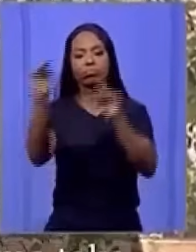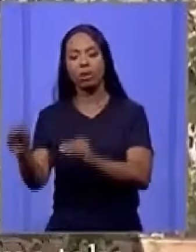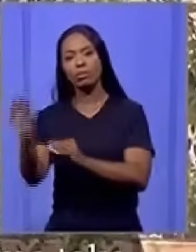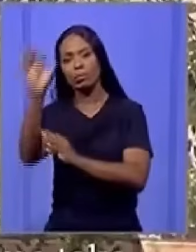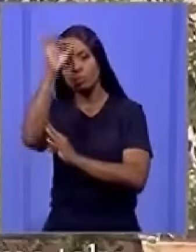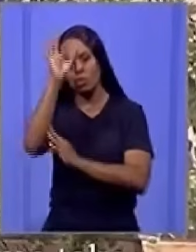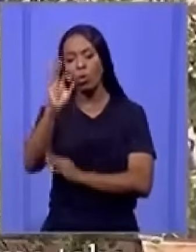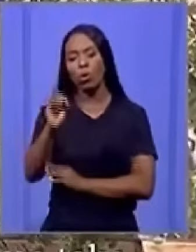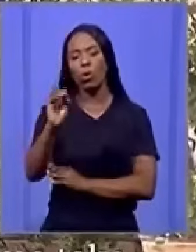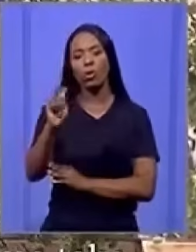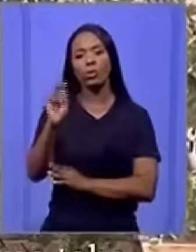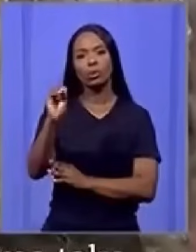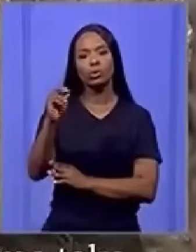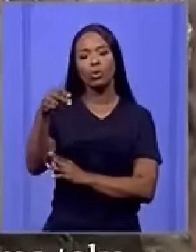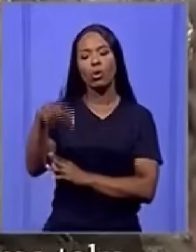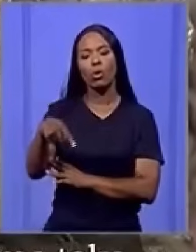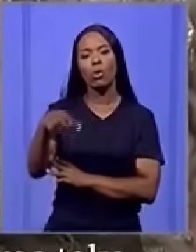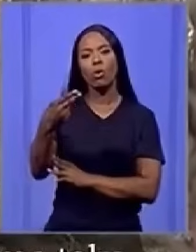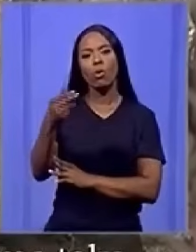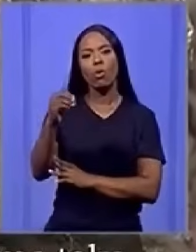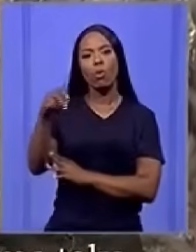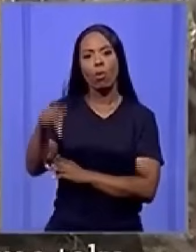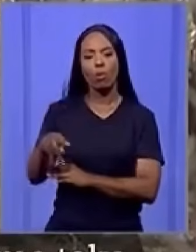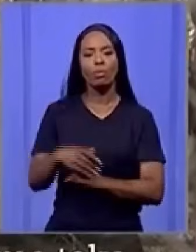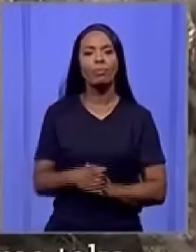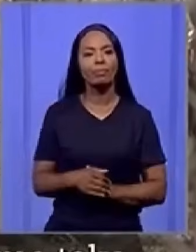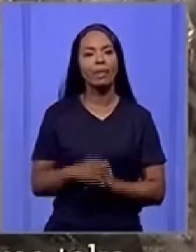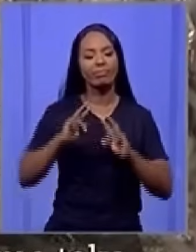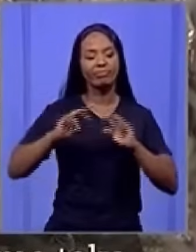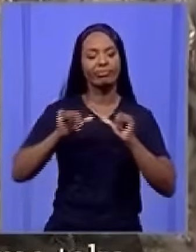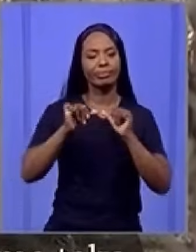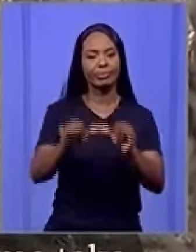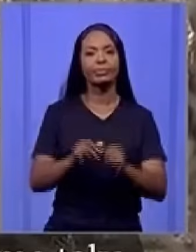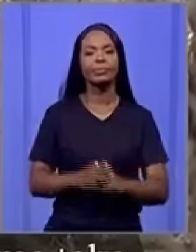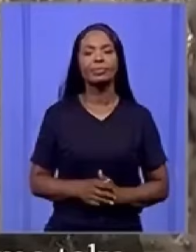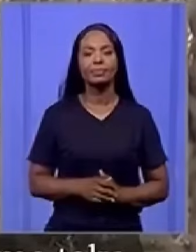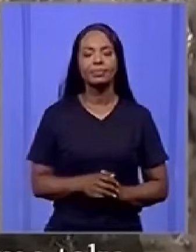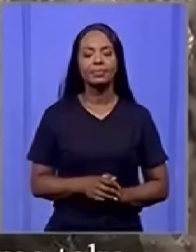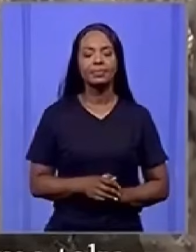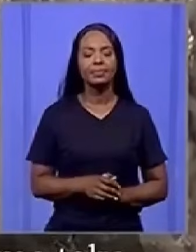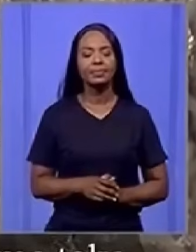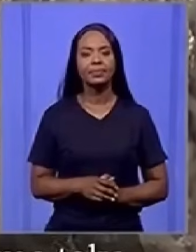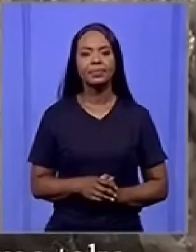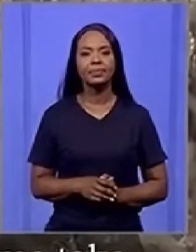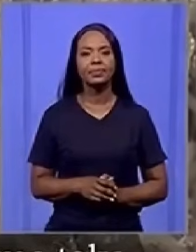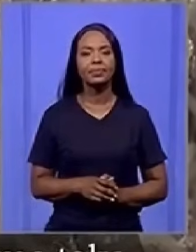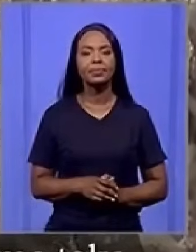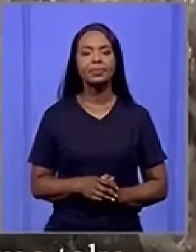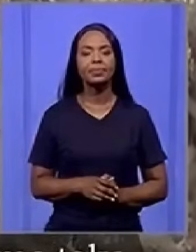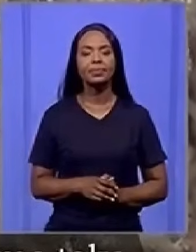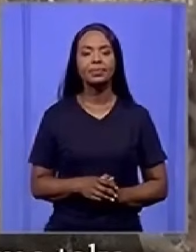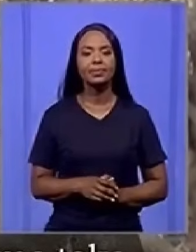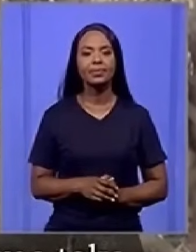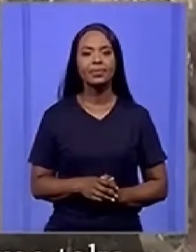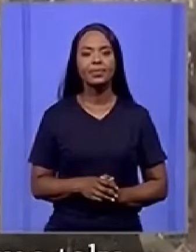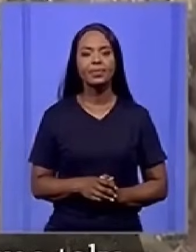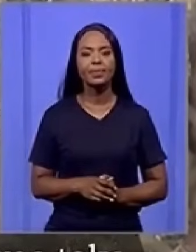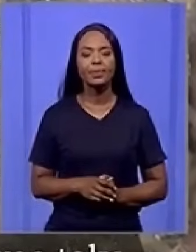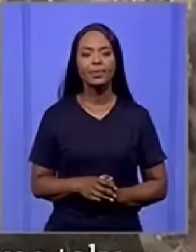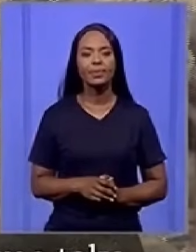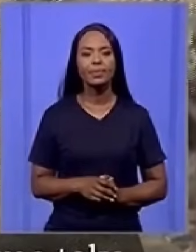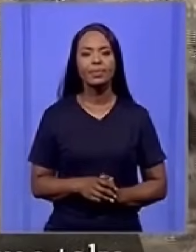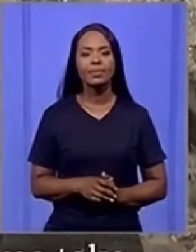sa Ottoshoop mme dipatlisiso di tsweletse. Sentle English, SABC News,